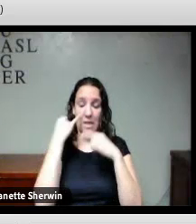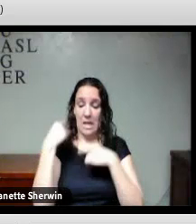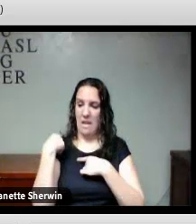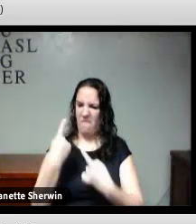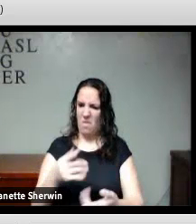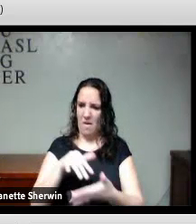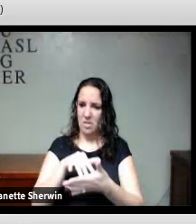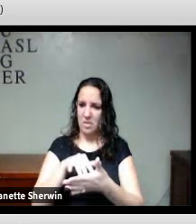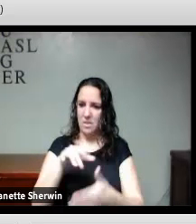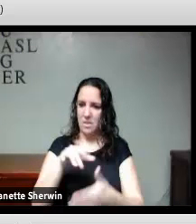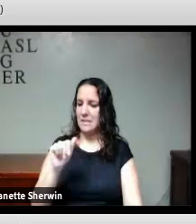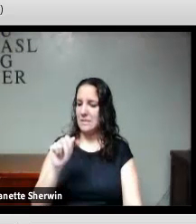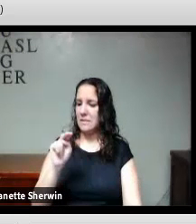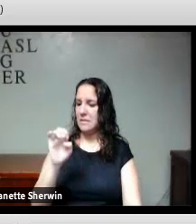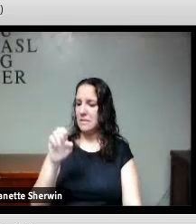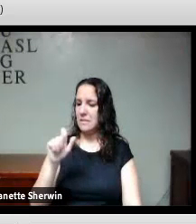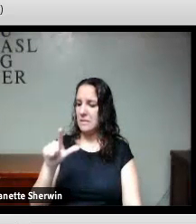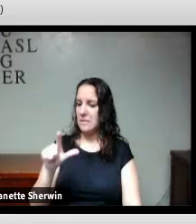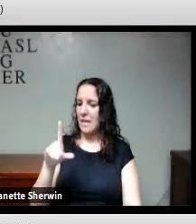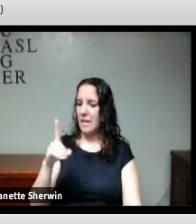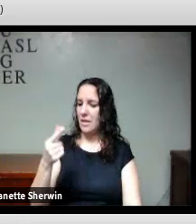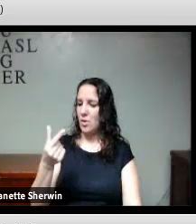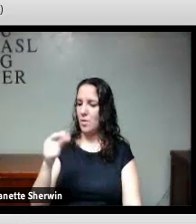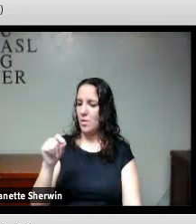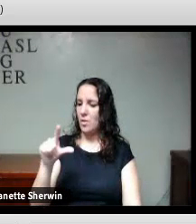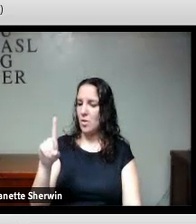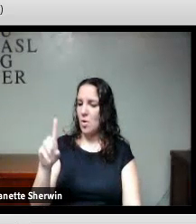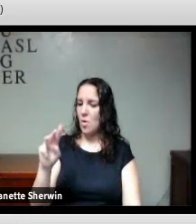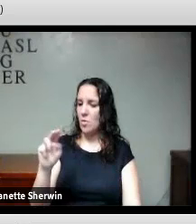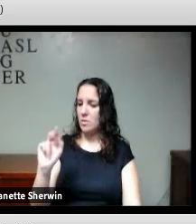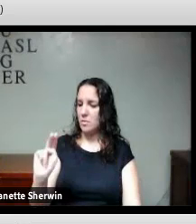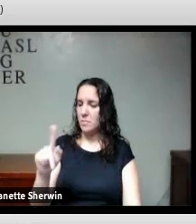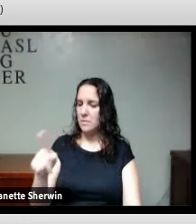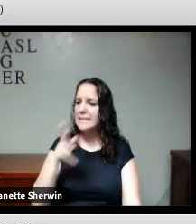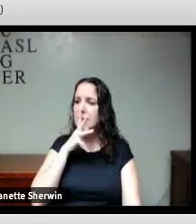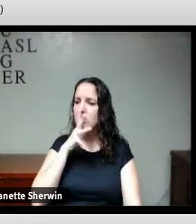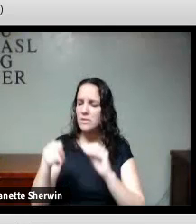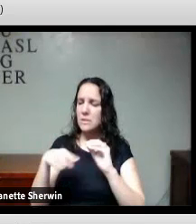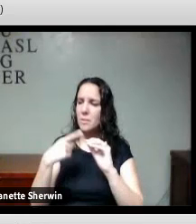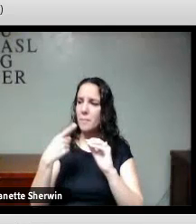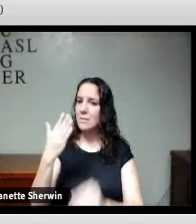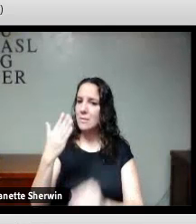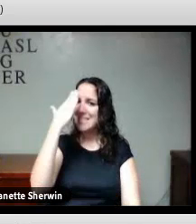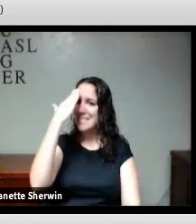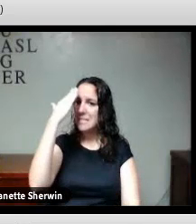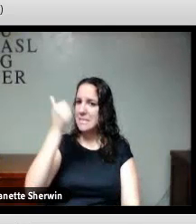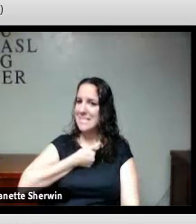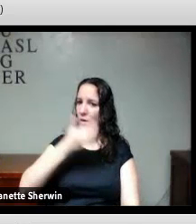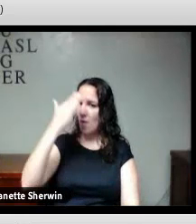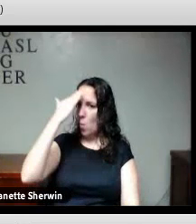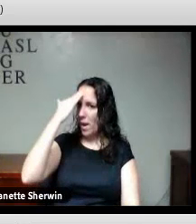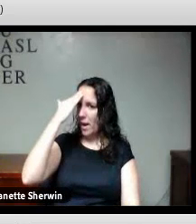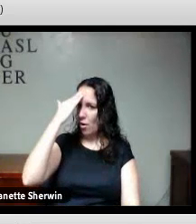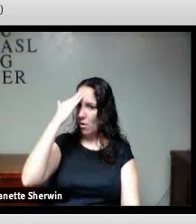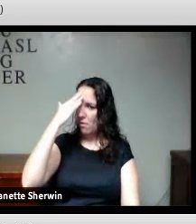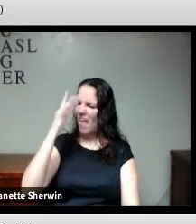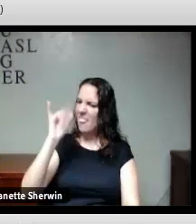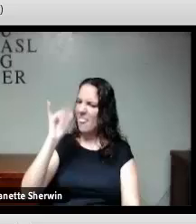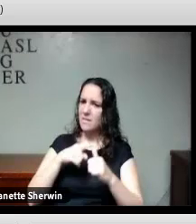Goleman's emotional intelligence model, he talks about being self-aware. I think that's a great first step when we're trying to say thank you to a